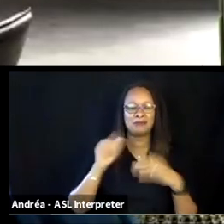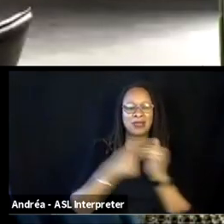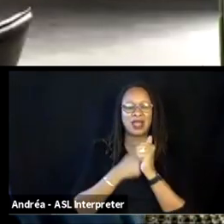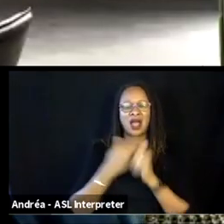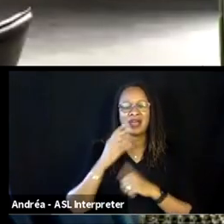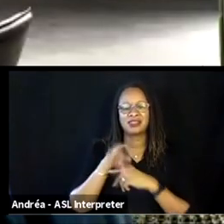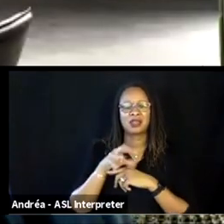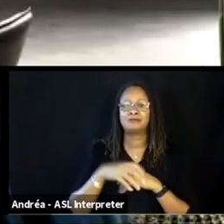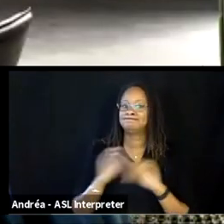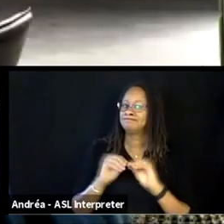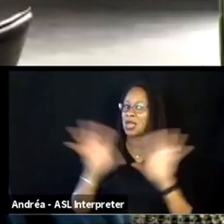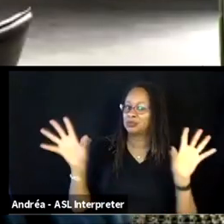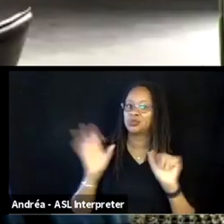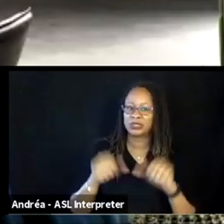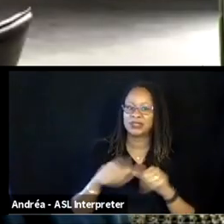that question.